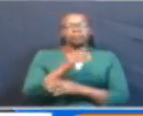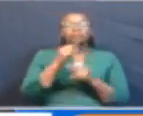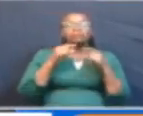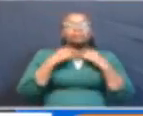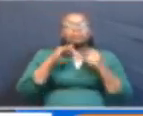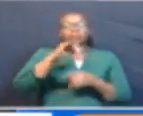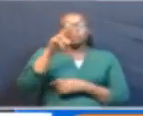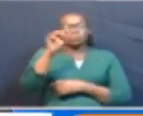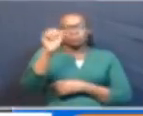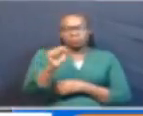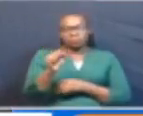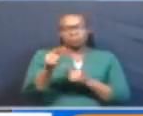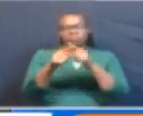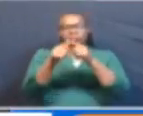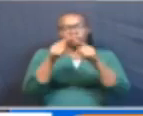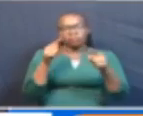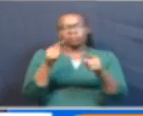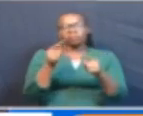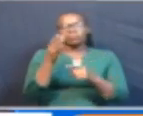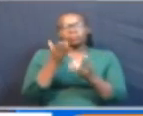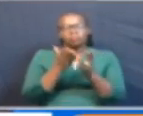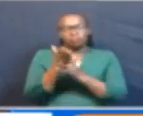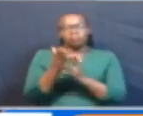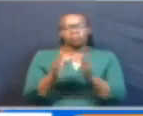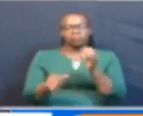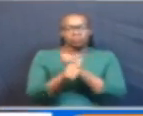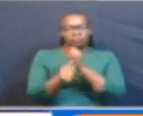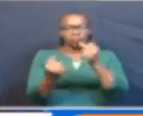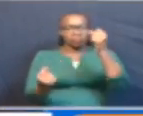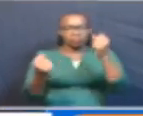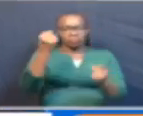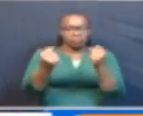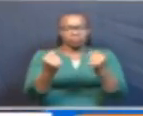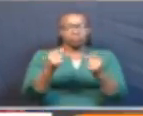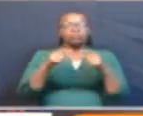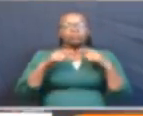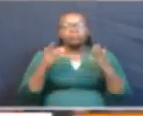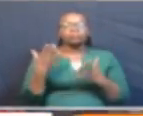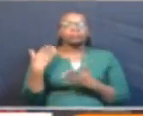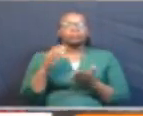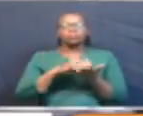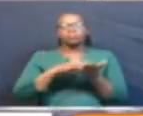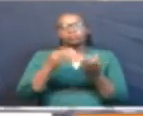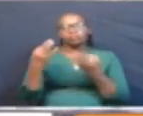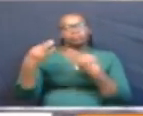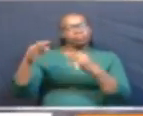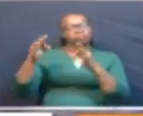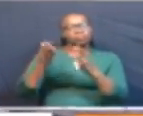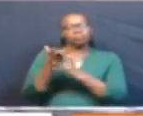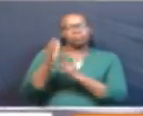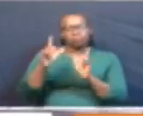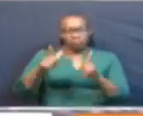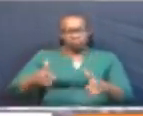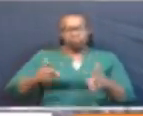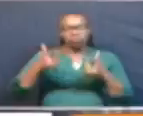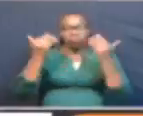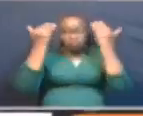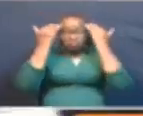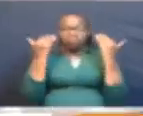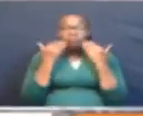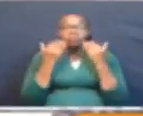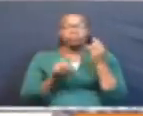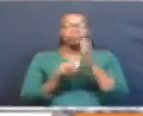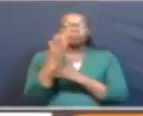for causing death by dangerous driving. The controversial pastor was acquitted by a Limuru court on May 4th this year due to lack of enough evidence,